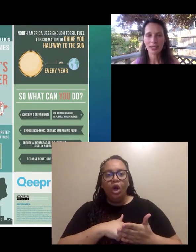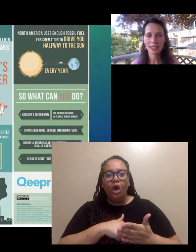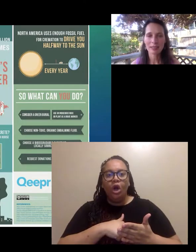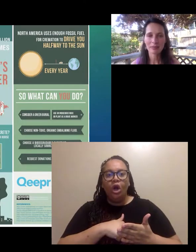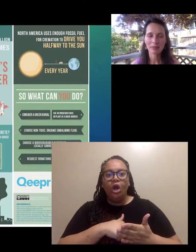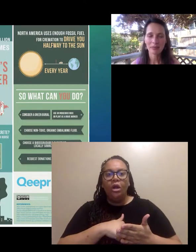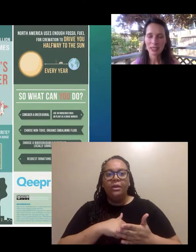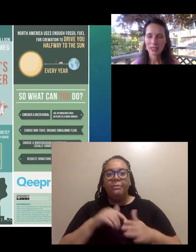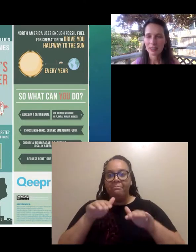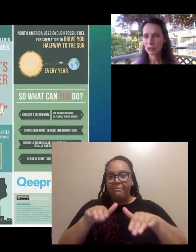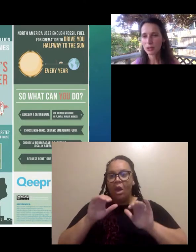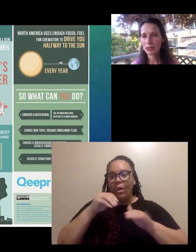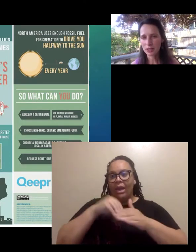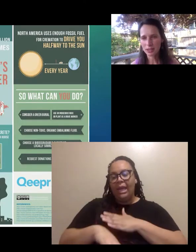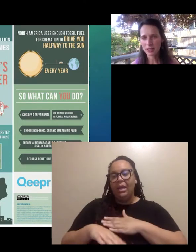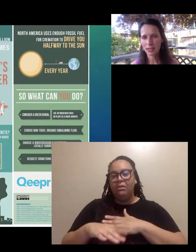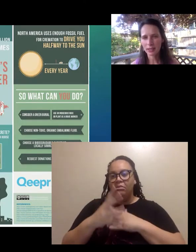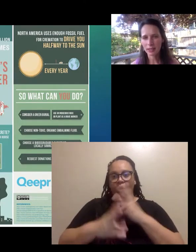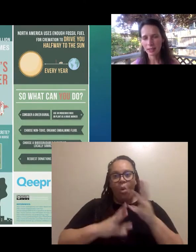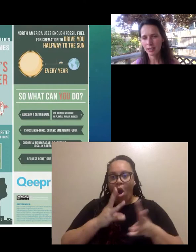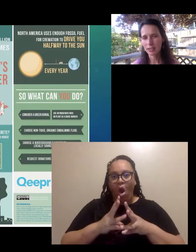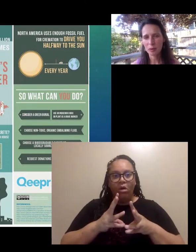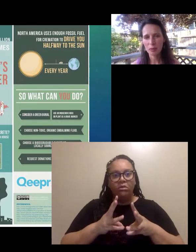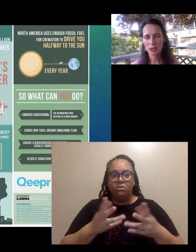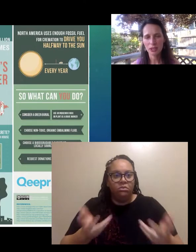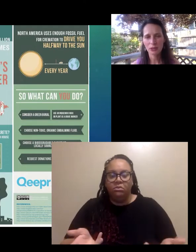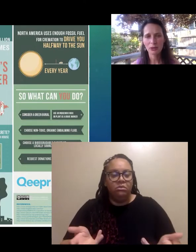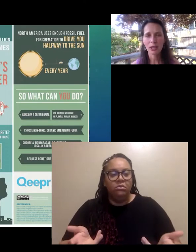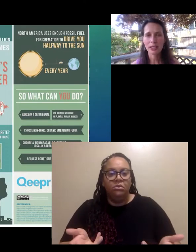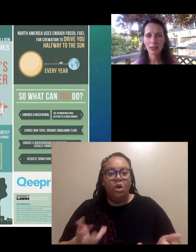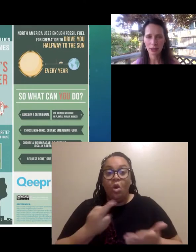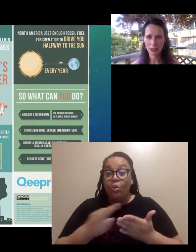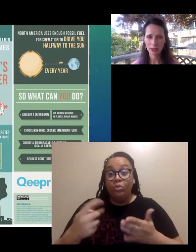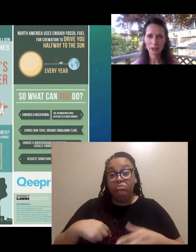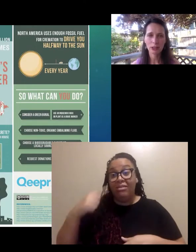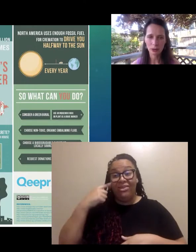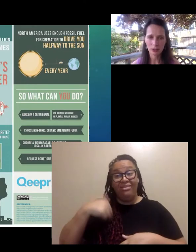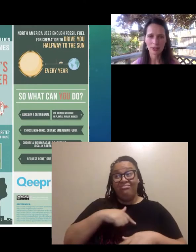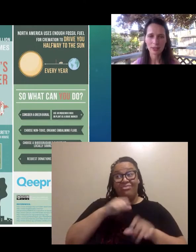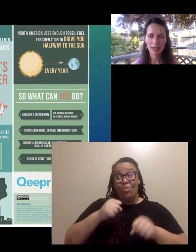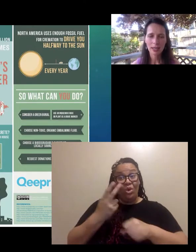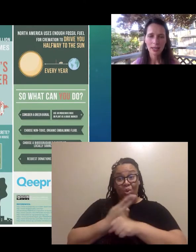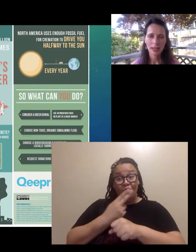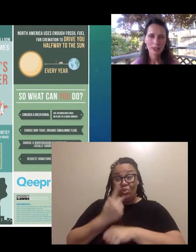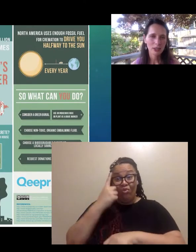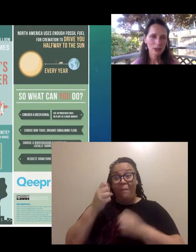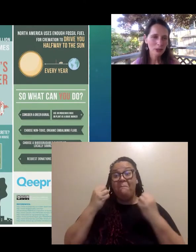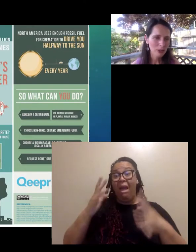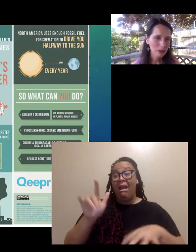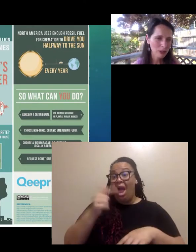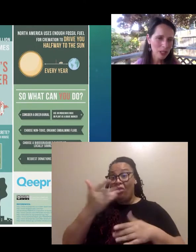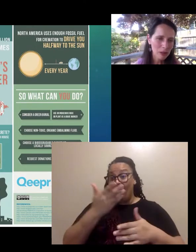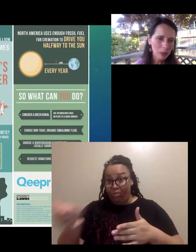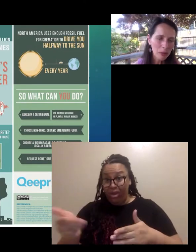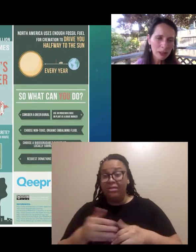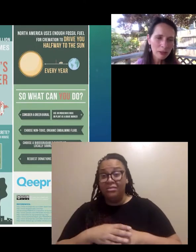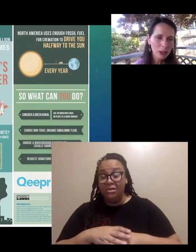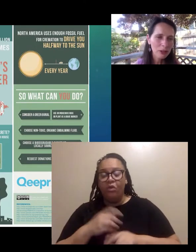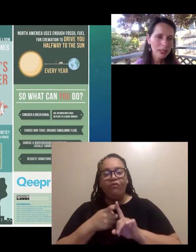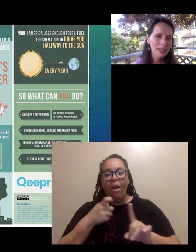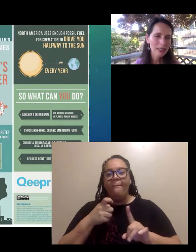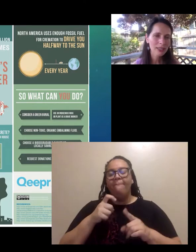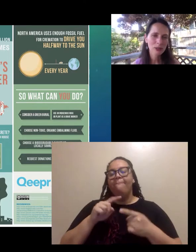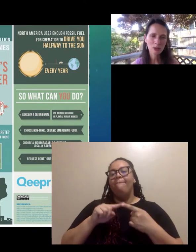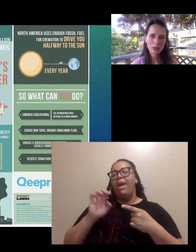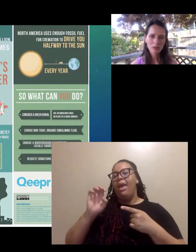earth, um, you know, resources that I think could be put to lots of other uses. And so from the embalming